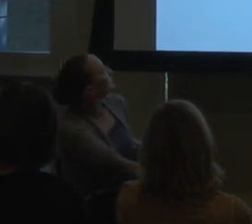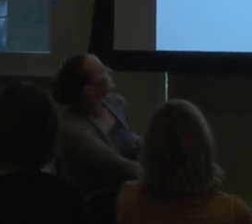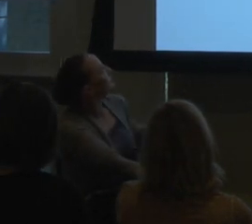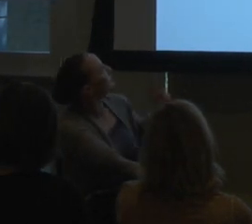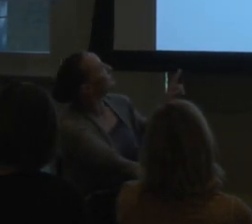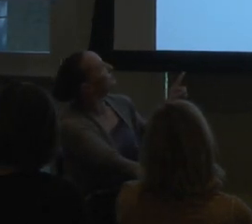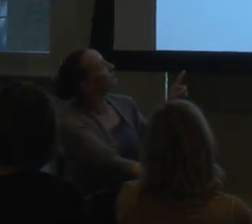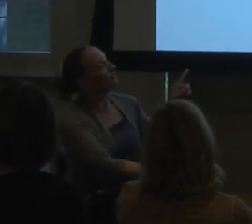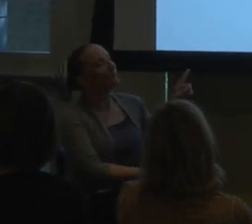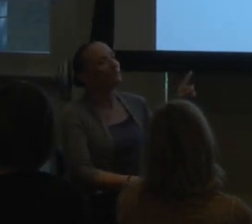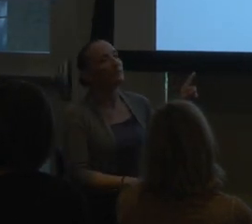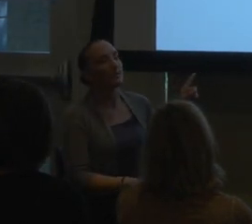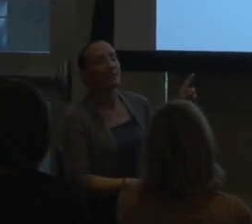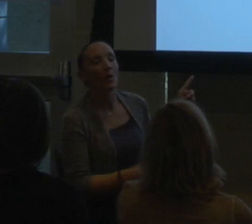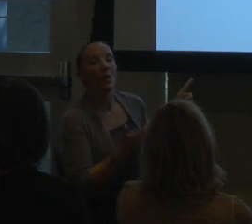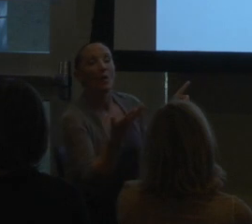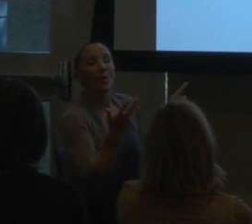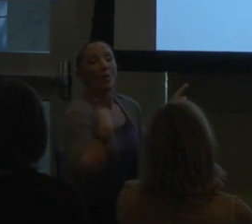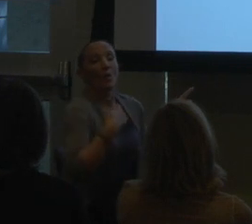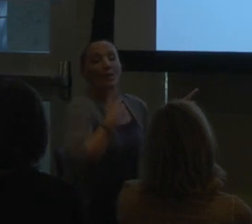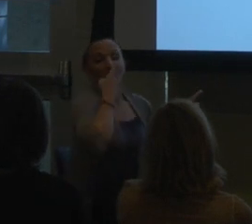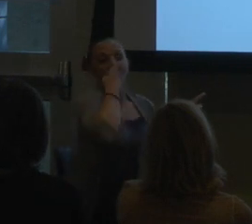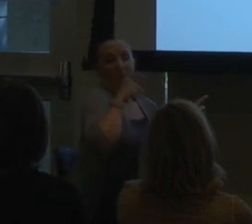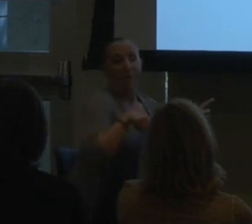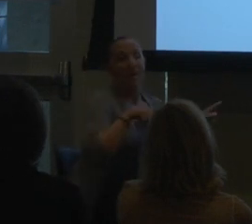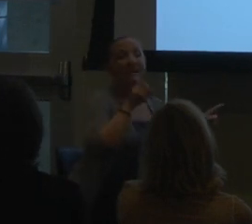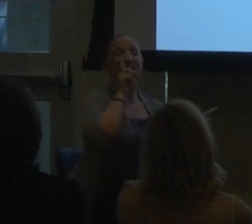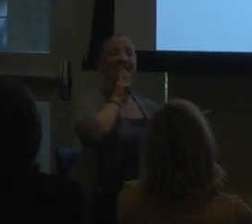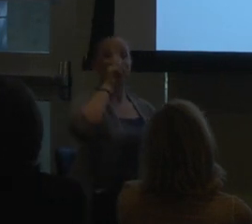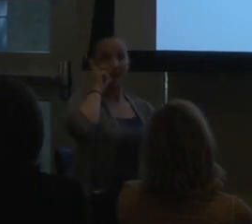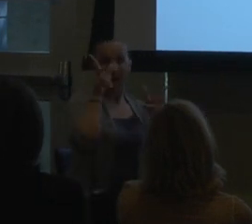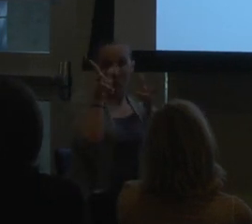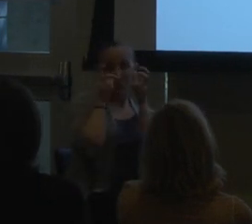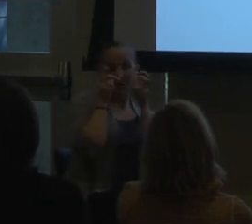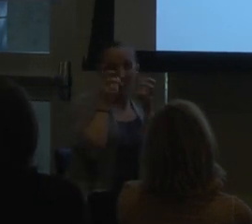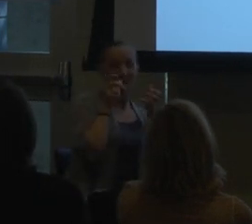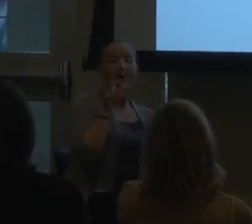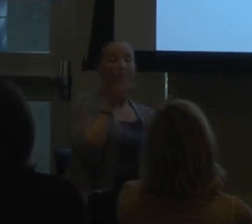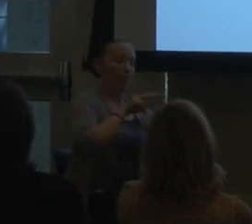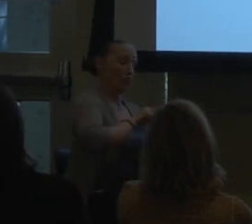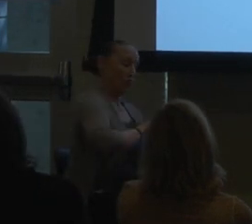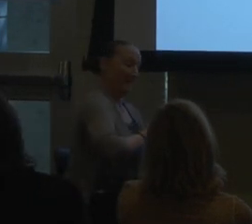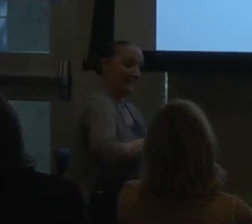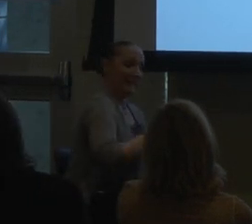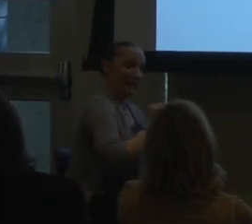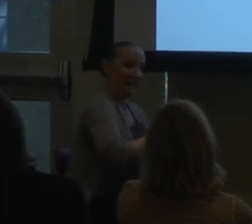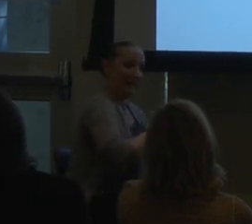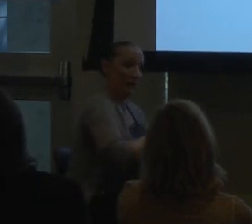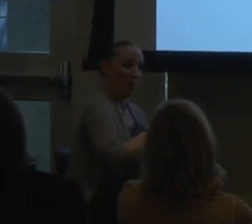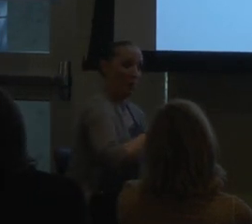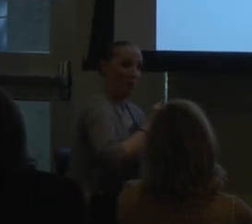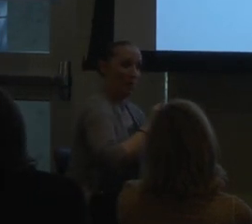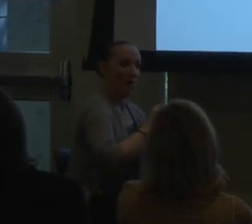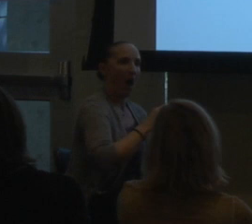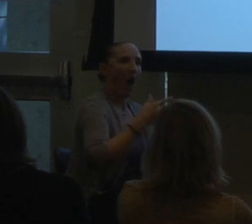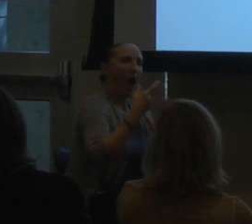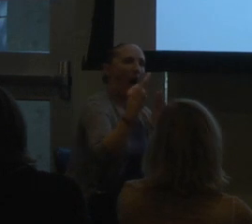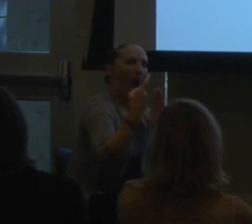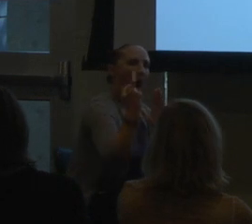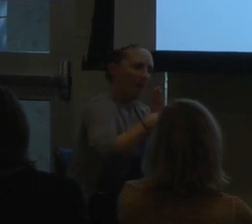So the fact that what we found is when deaf readers read English words, they implicitly